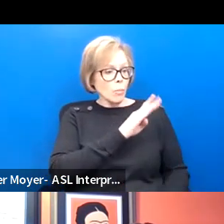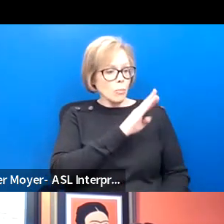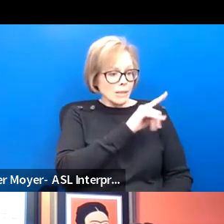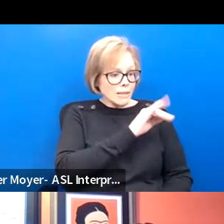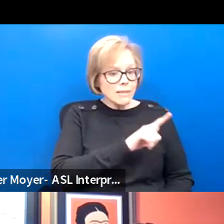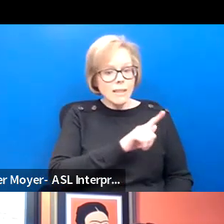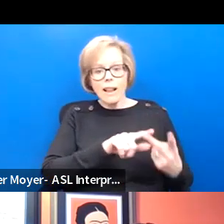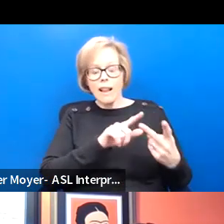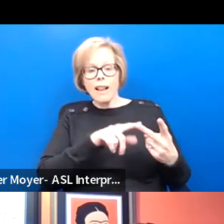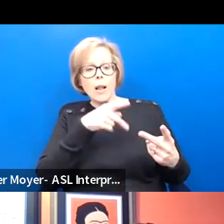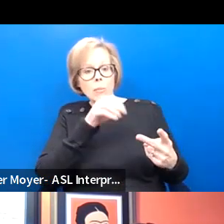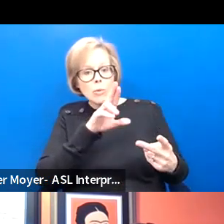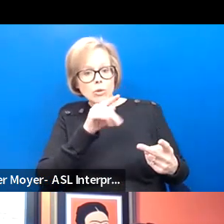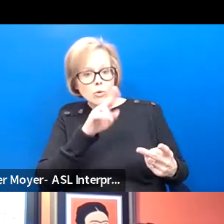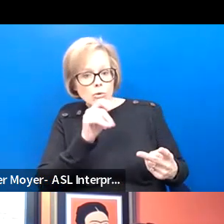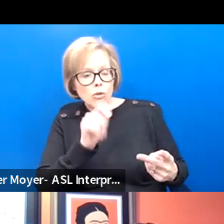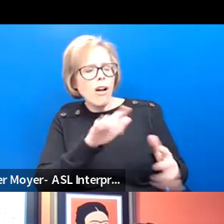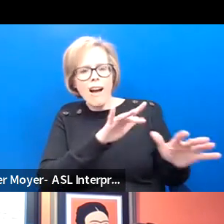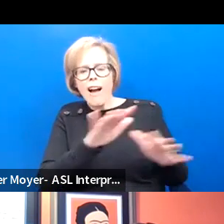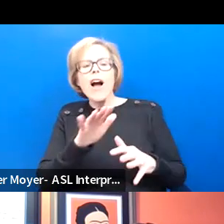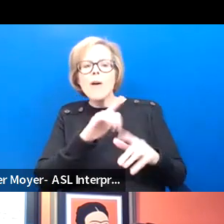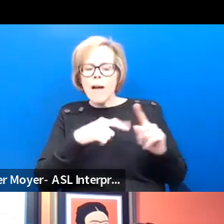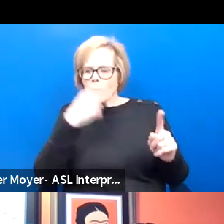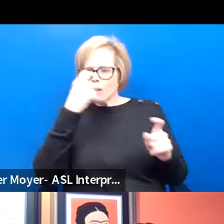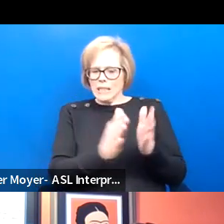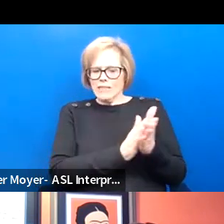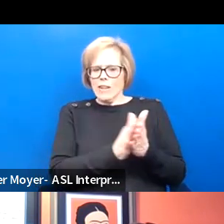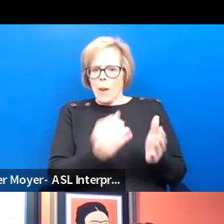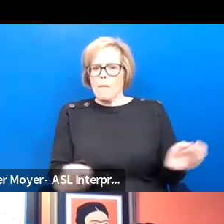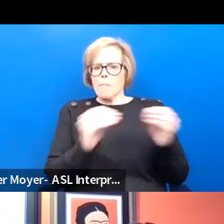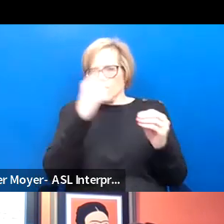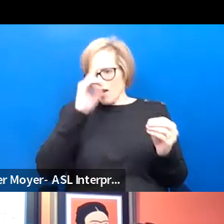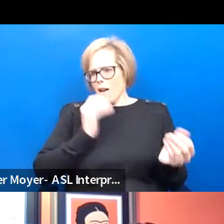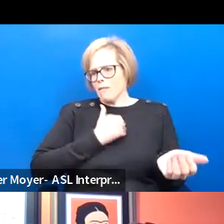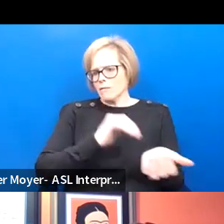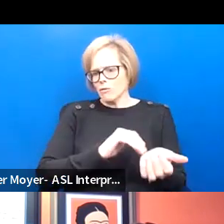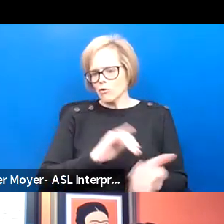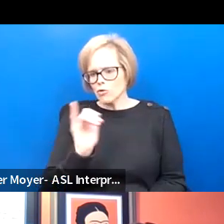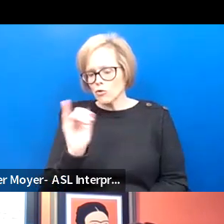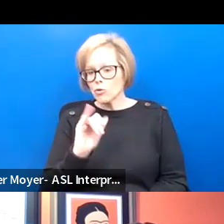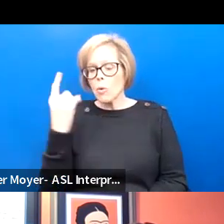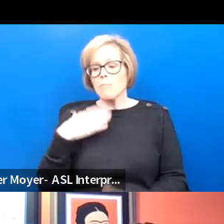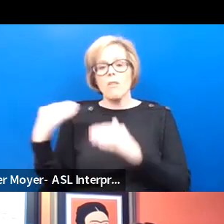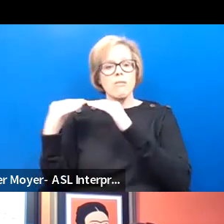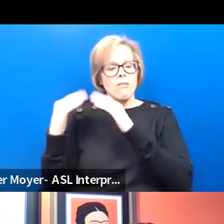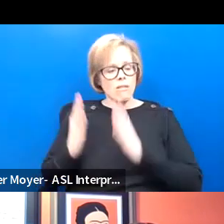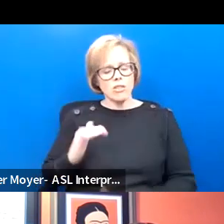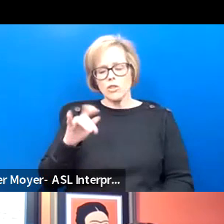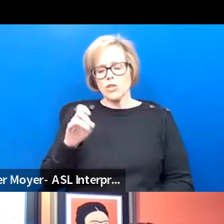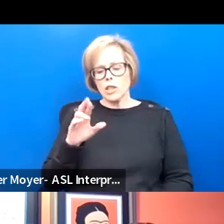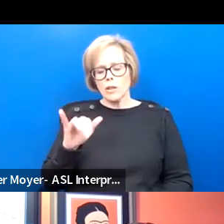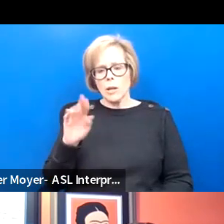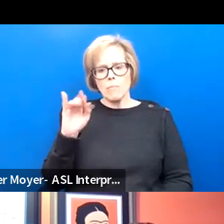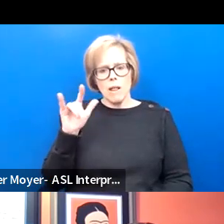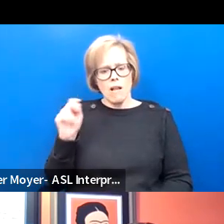Portuguese. But I do think we need to incentivize a lot of that for our physicians as well. A colleague of mine, Jerry Milana, and